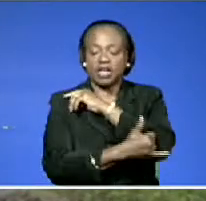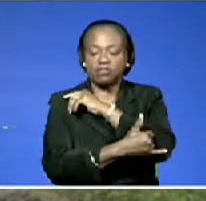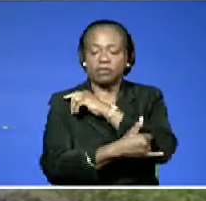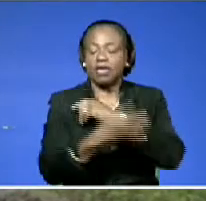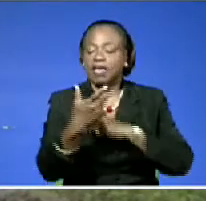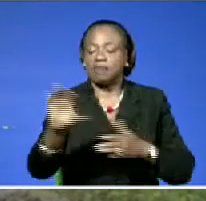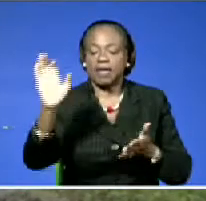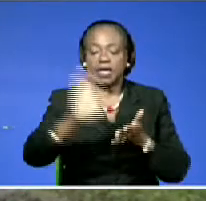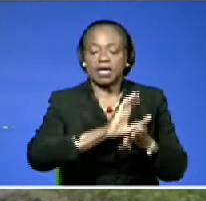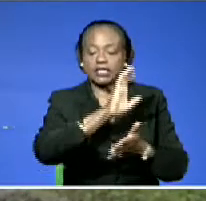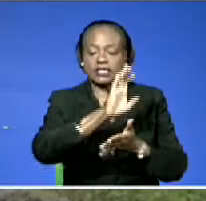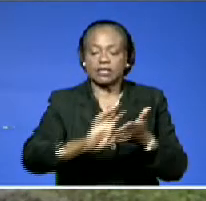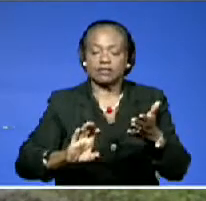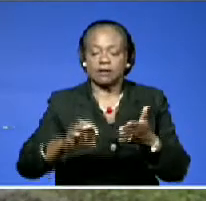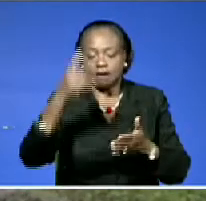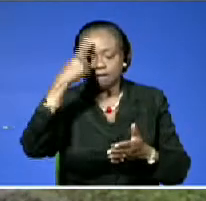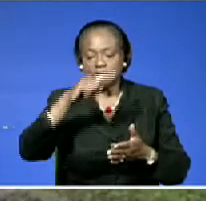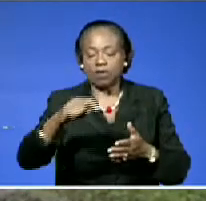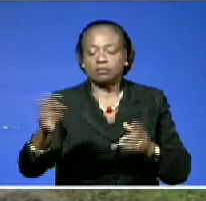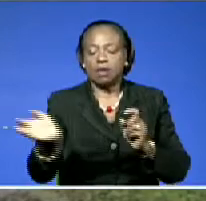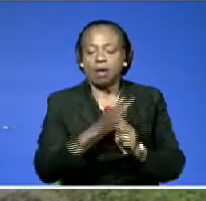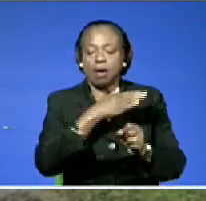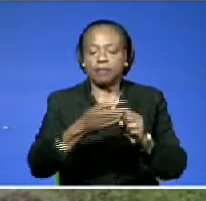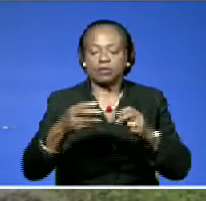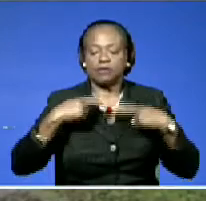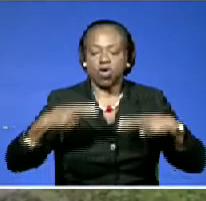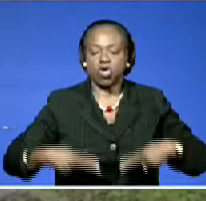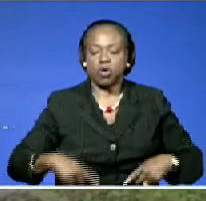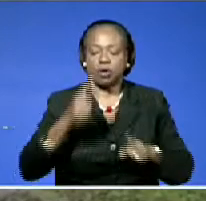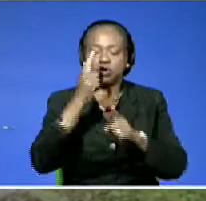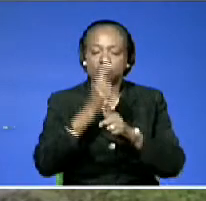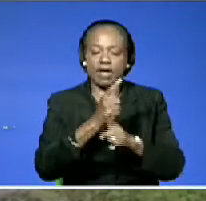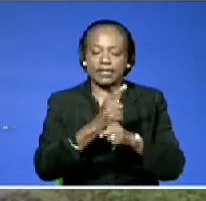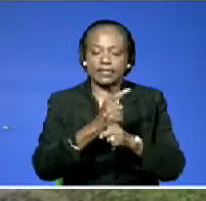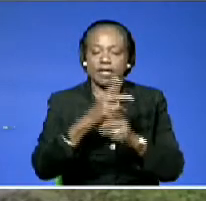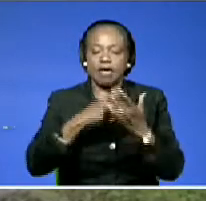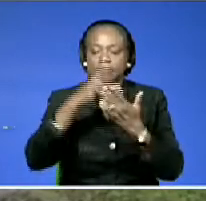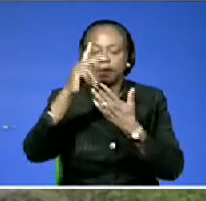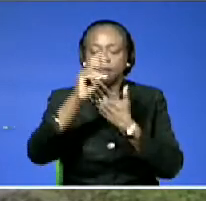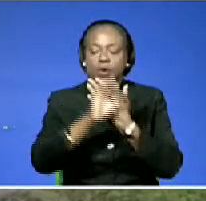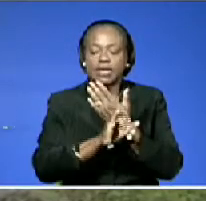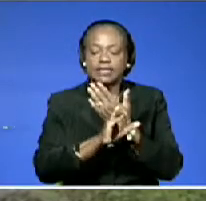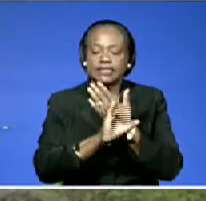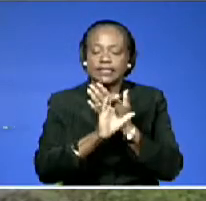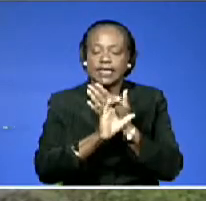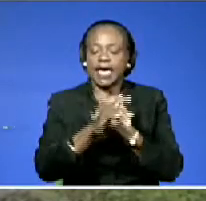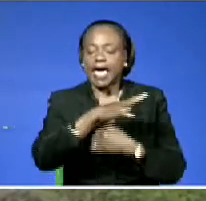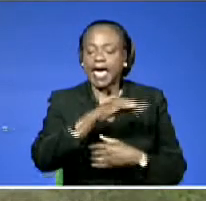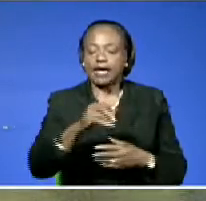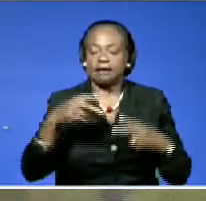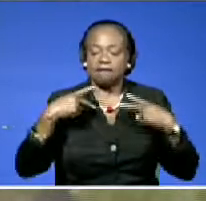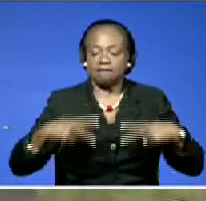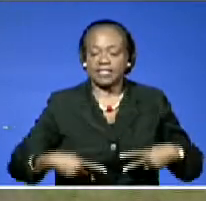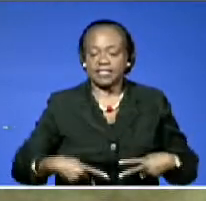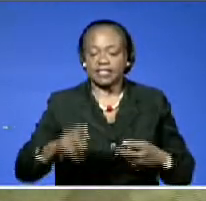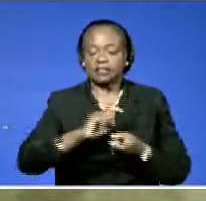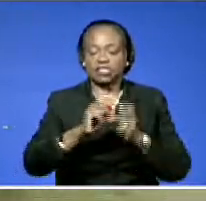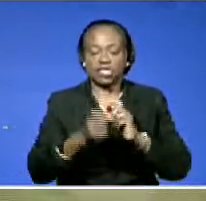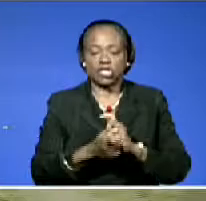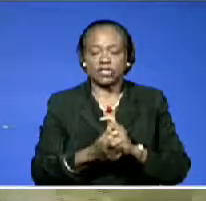an abuse of human rights at the center, the policy and physical changes have been upheld and were not carried out due to